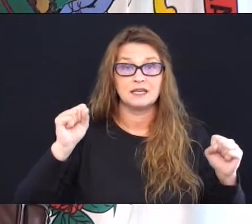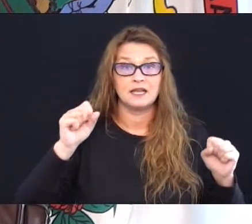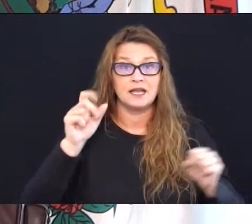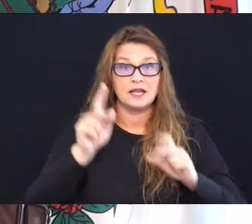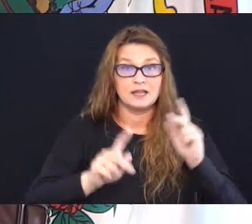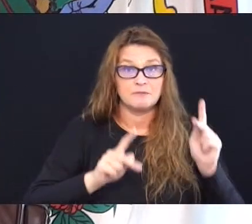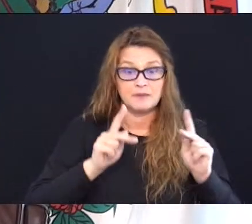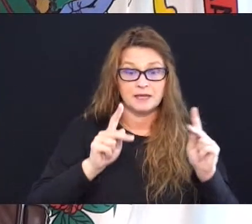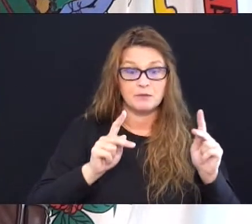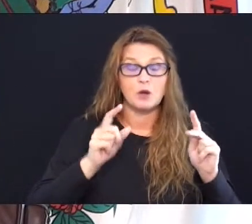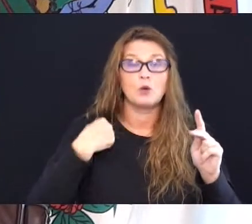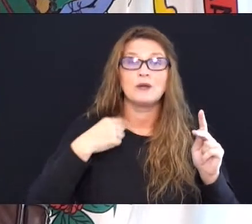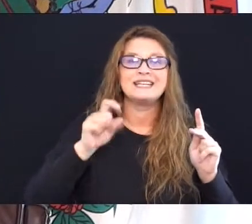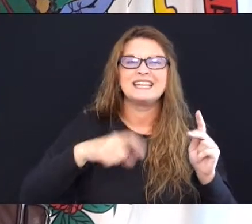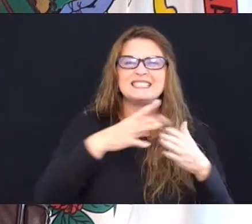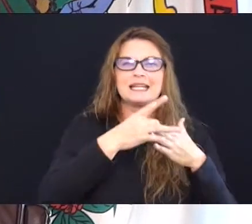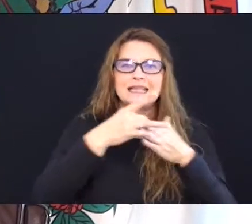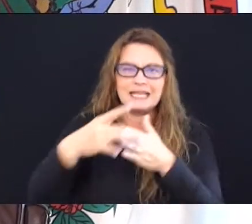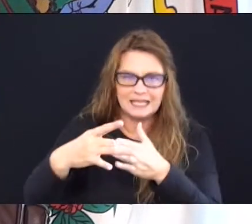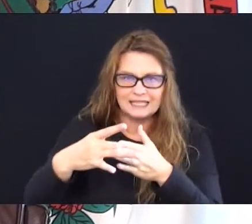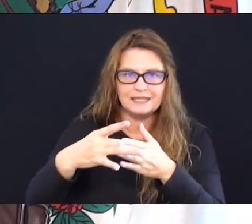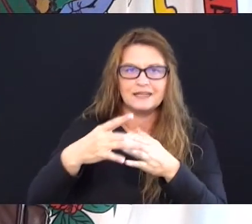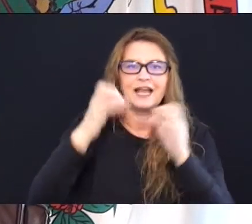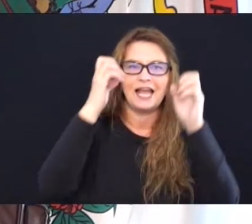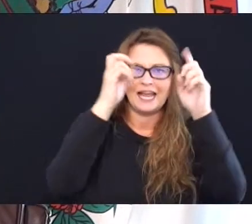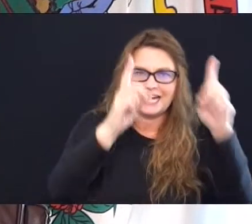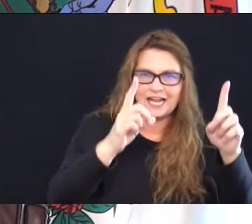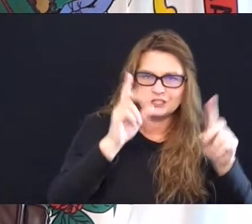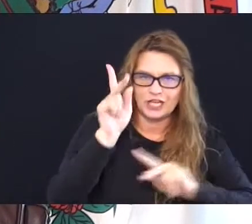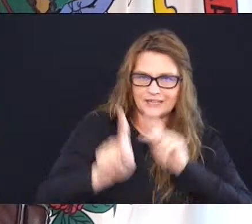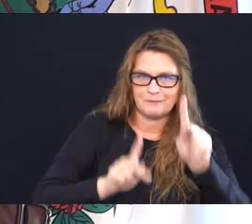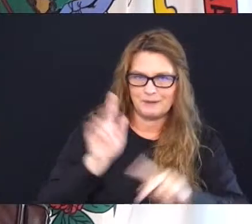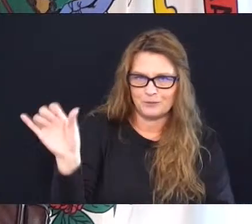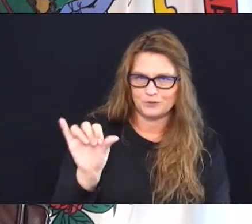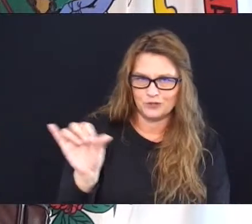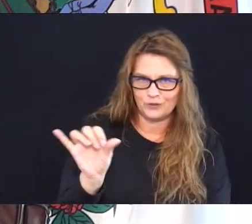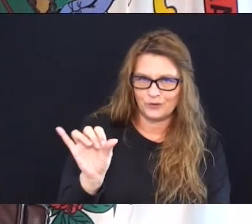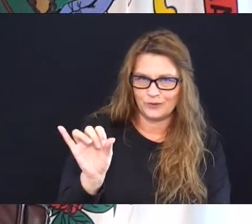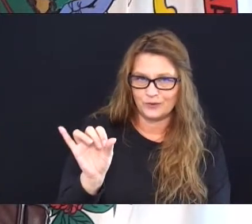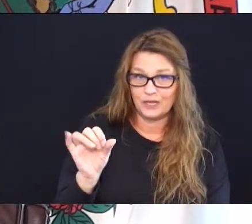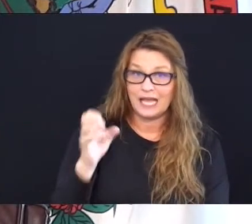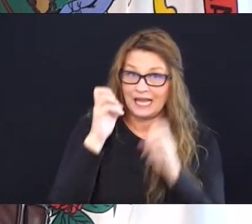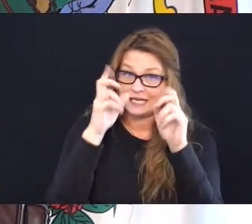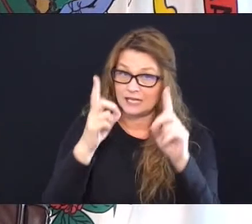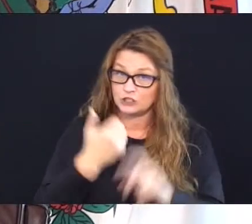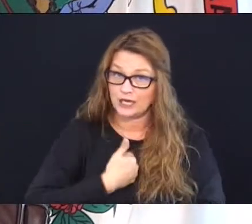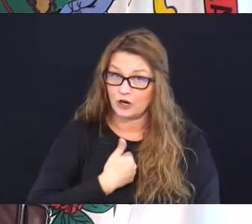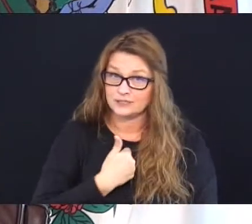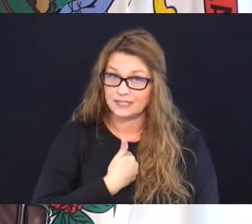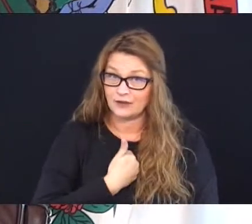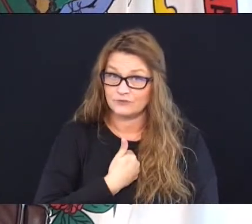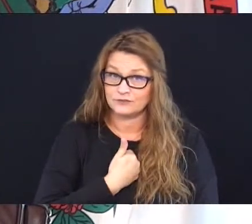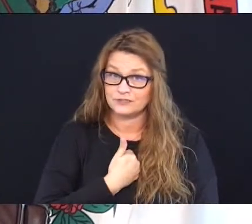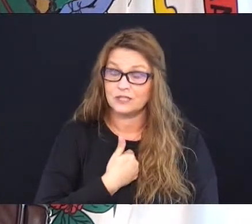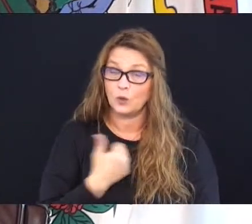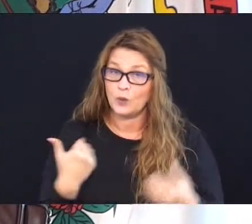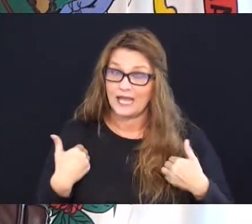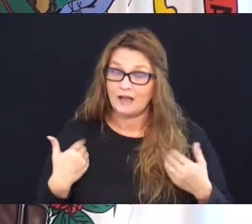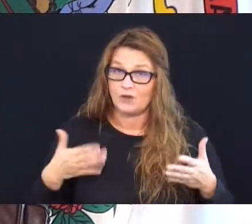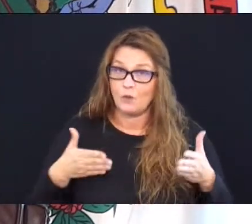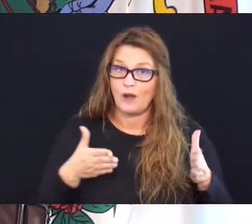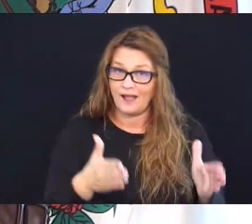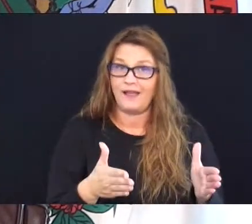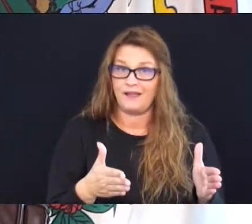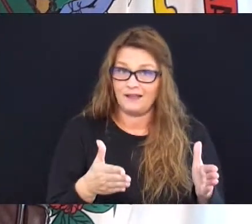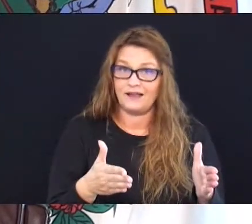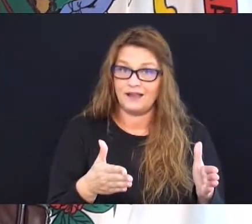got to lead. We got to educate, and we got to educate our public. We got to educate ourselves. There is a way.